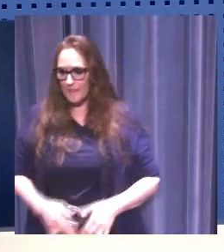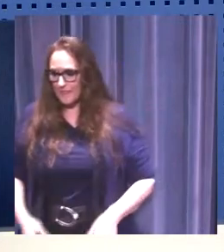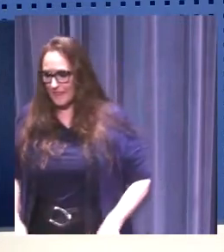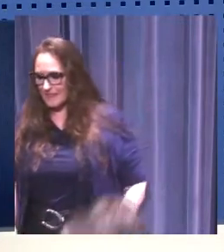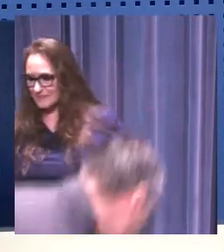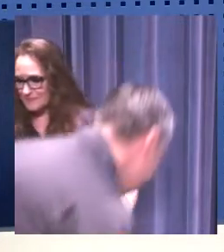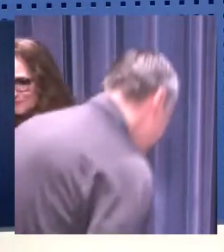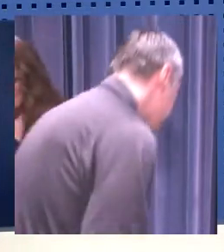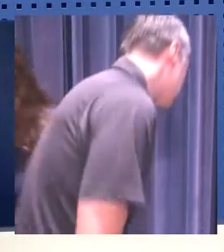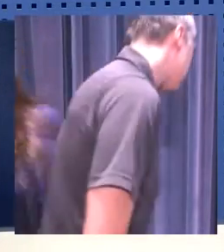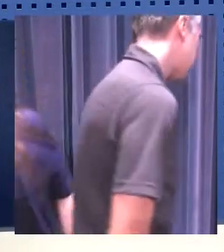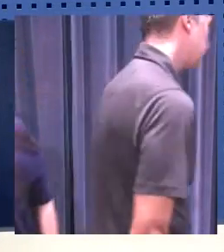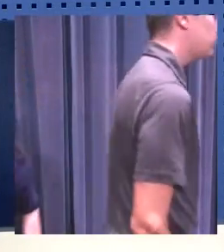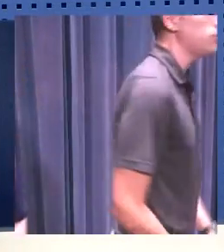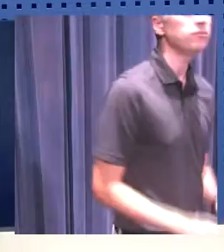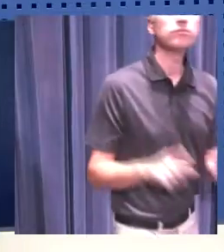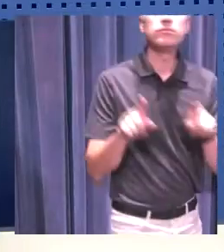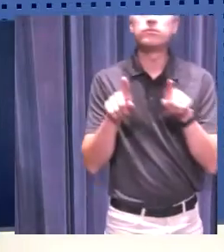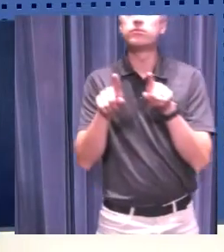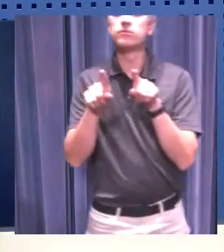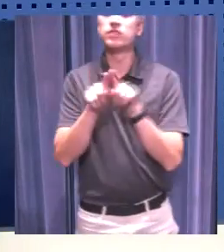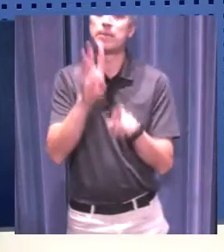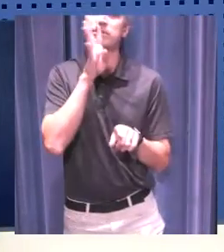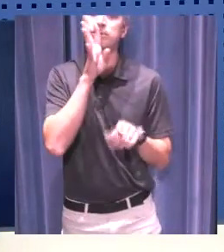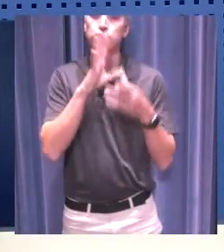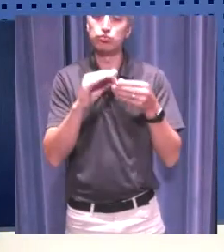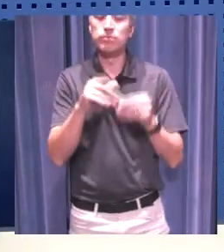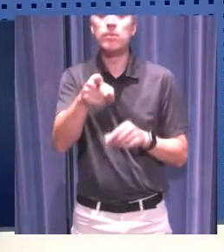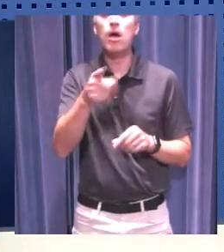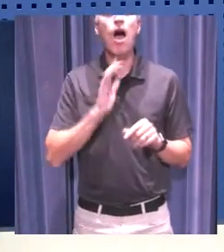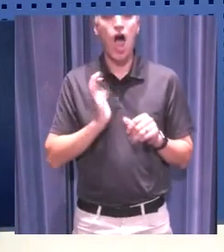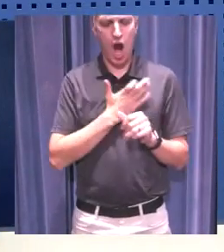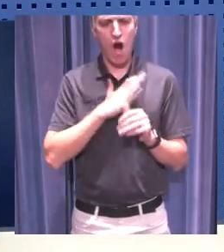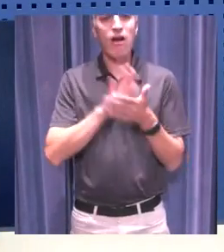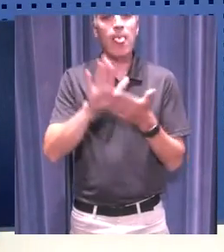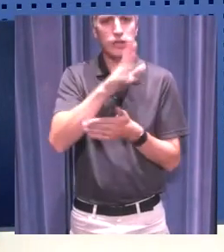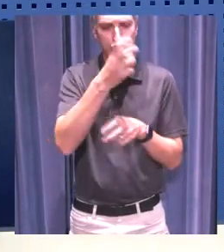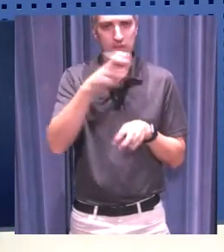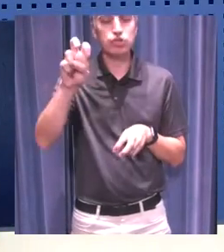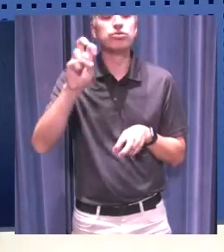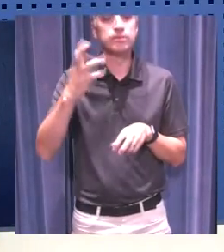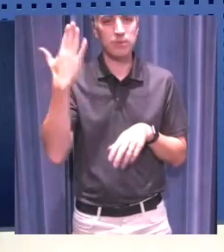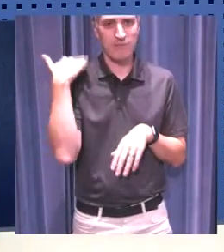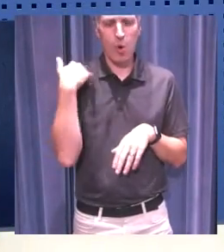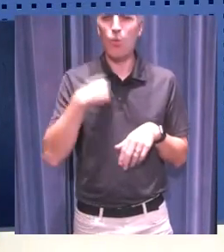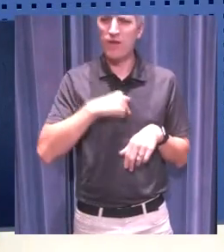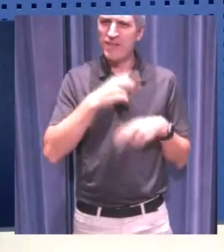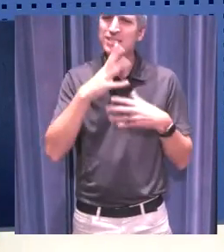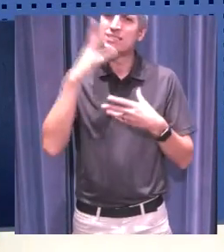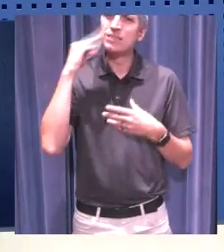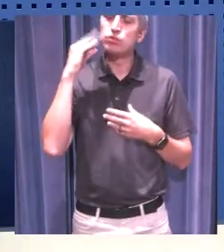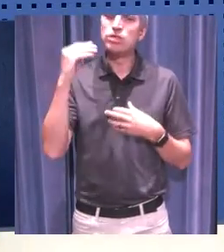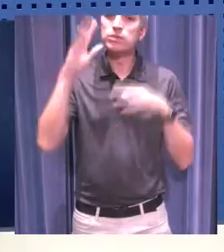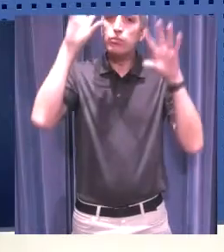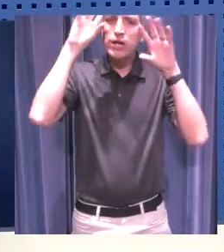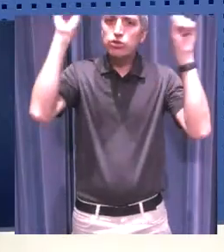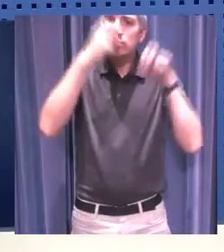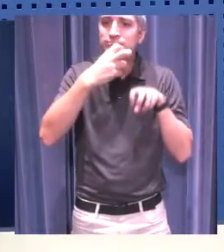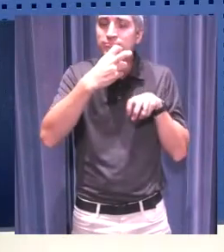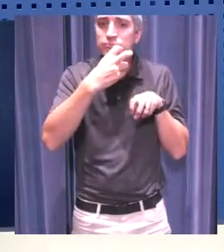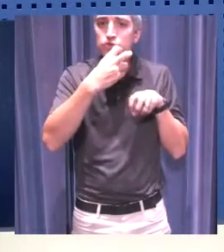Our college has been through transitions in the past. We've experienced presidential changes before. We've navigated a global